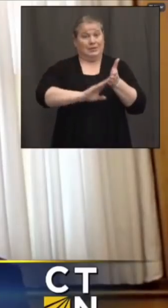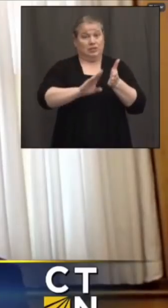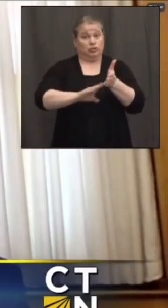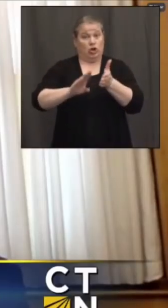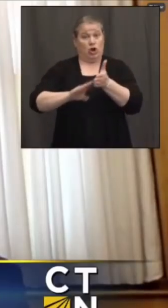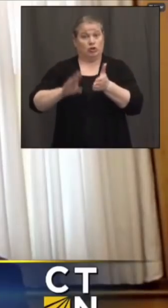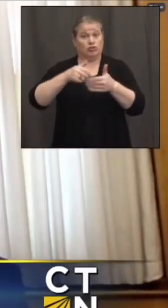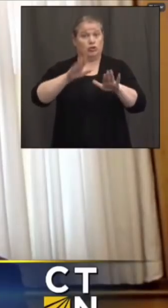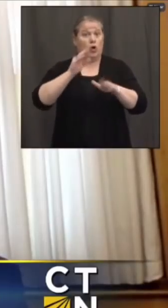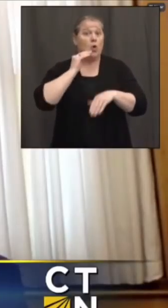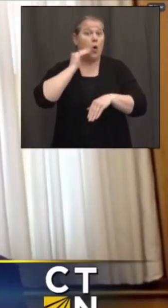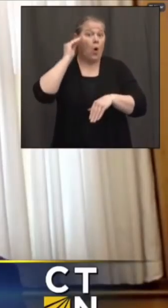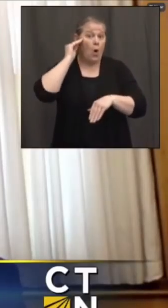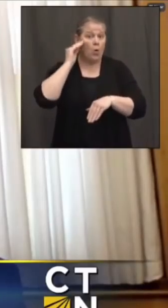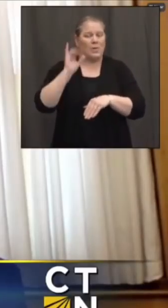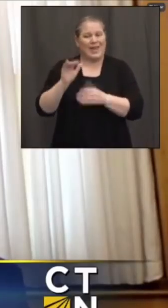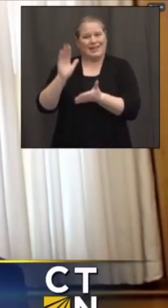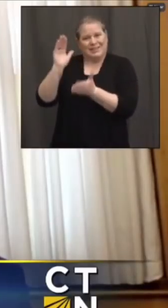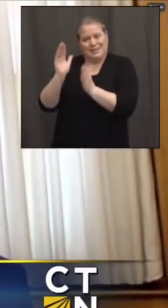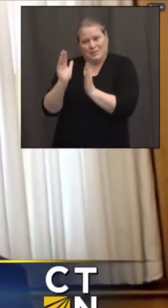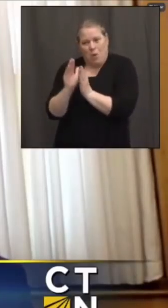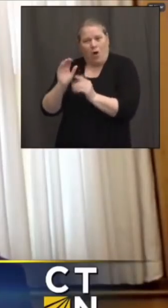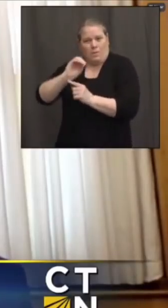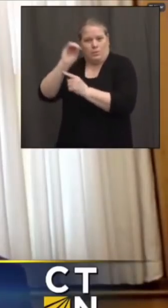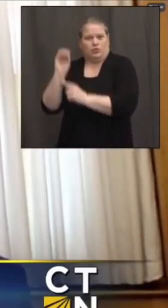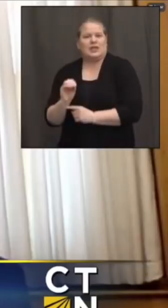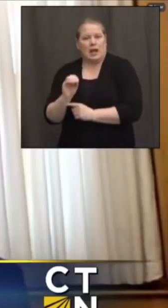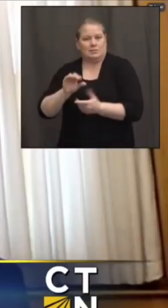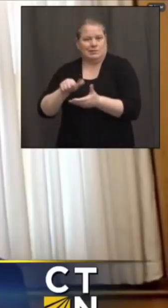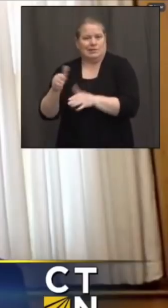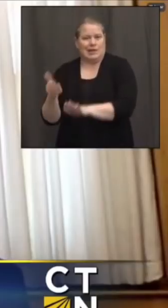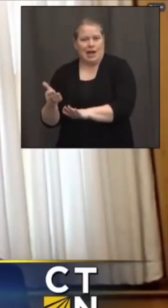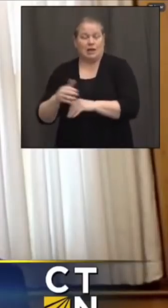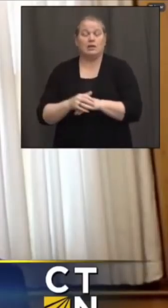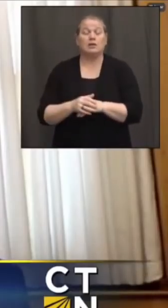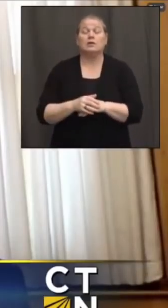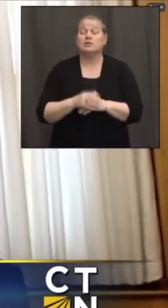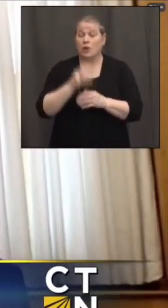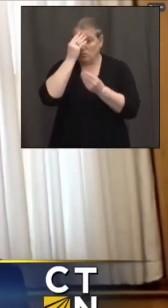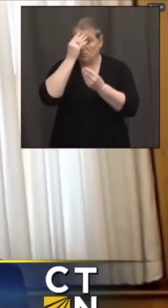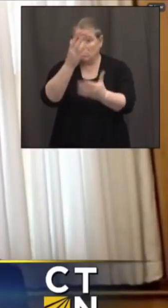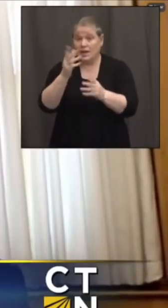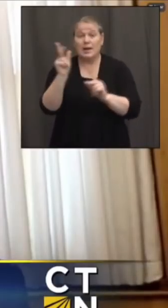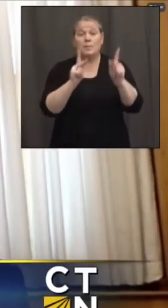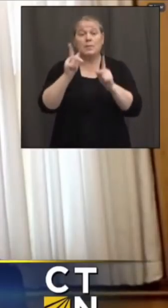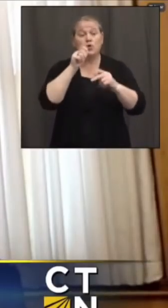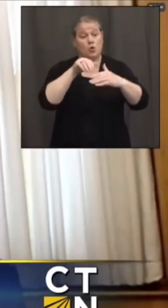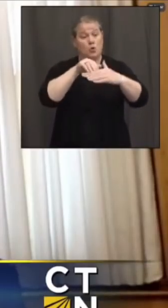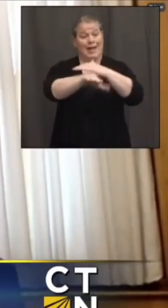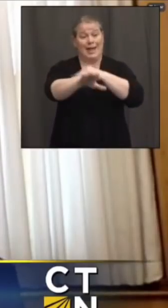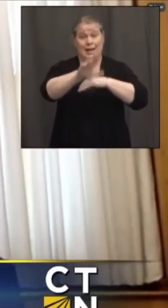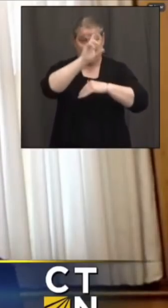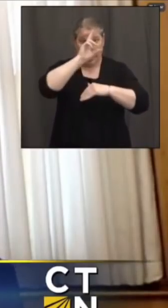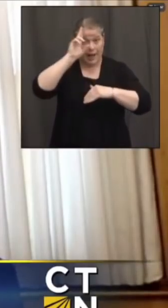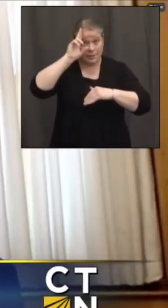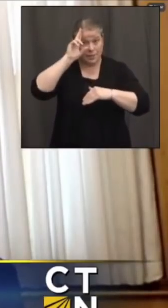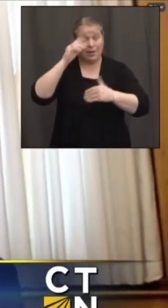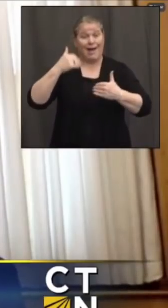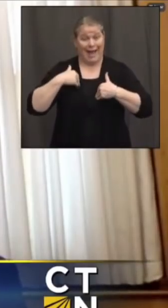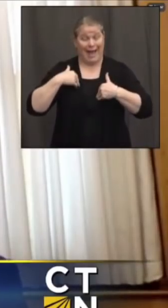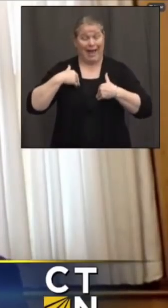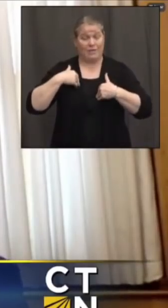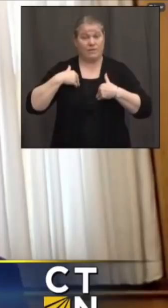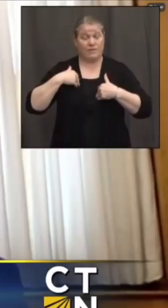the decrease in the hospitalization. So just for reference, less than 10% of the people who are admitted into our hospitals with